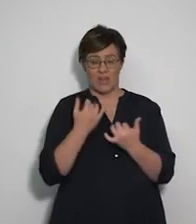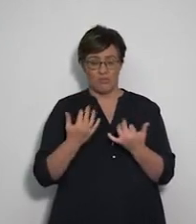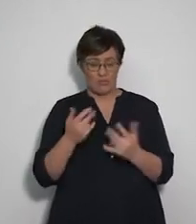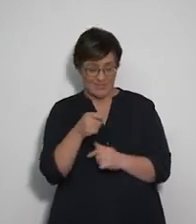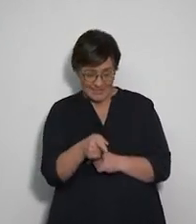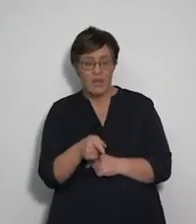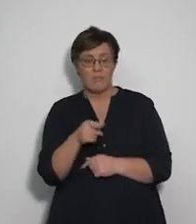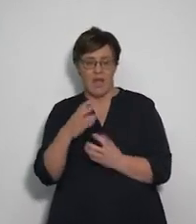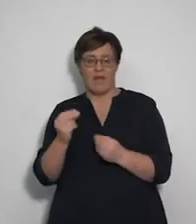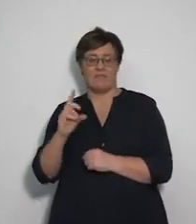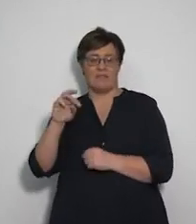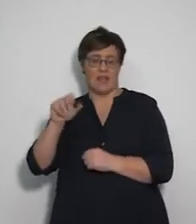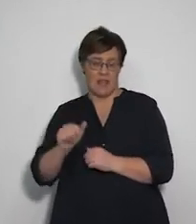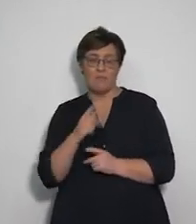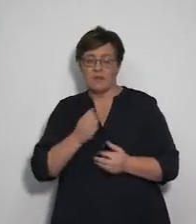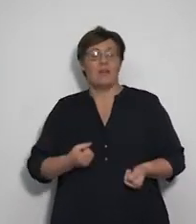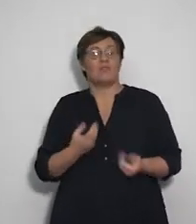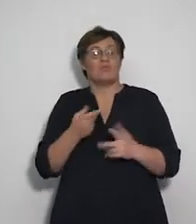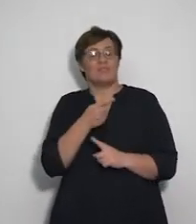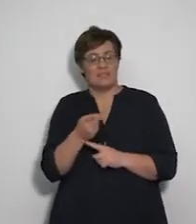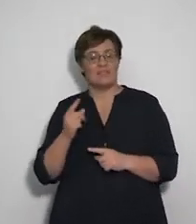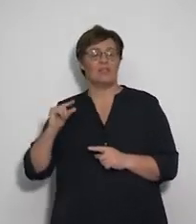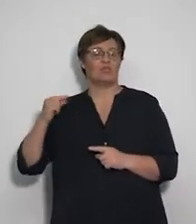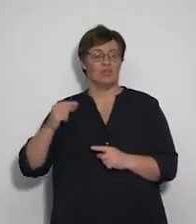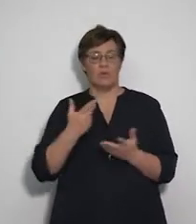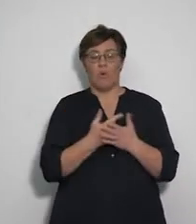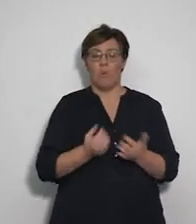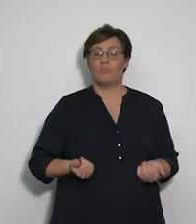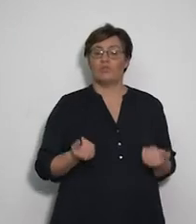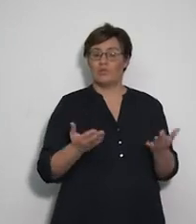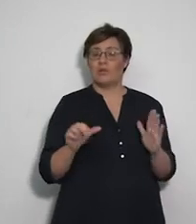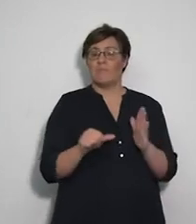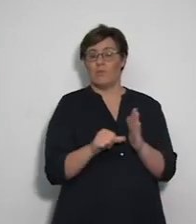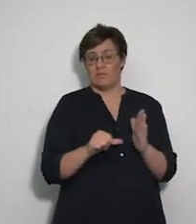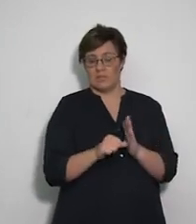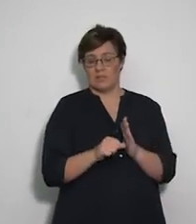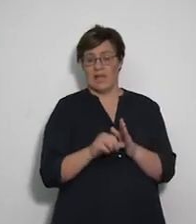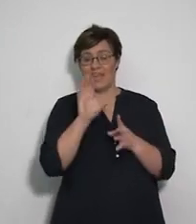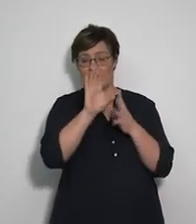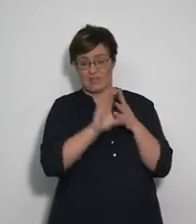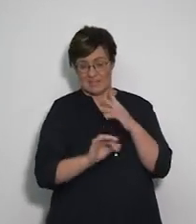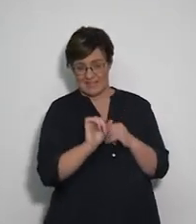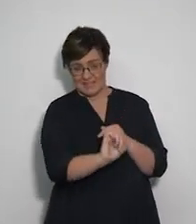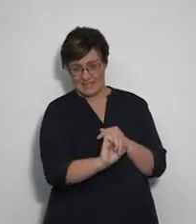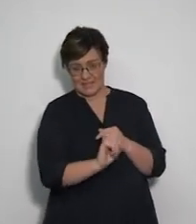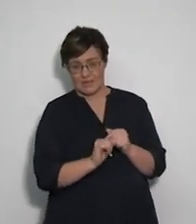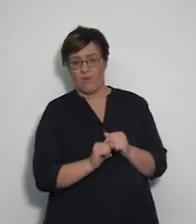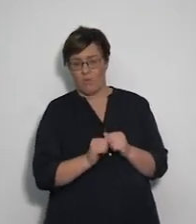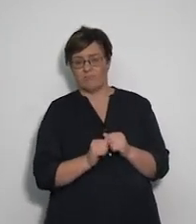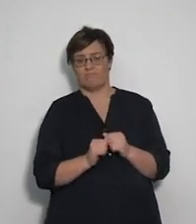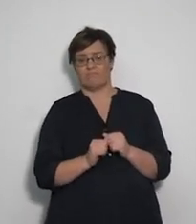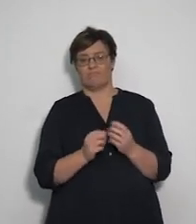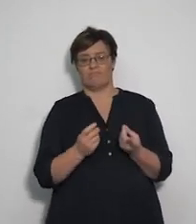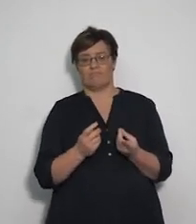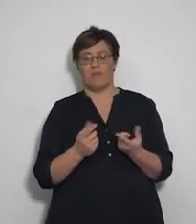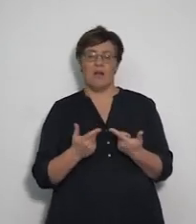and that DNA plays an important role in the expression of those genes or those producing important characteristics in those specific